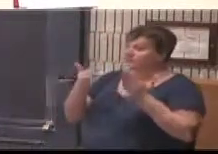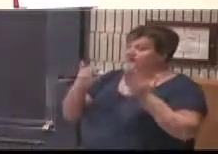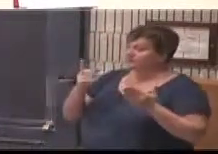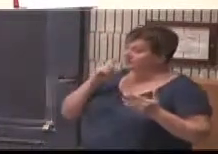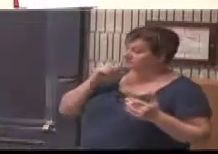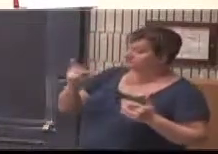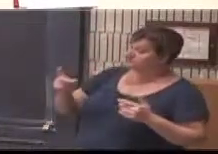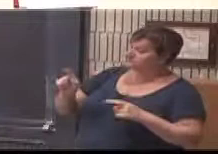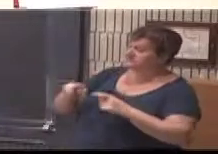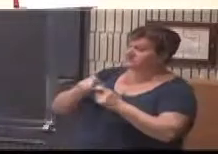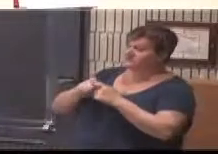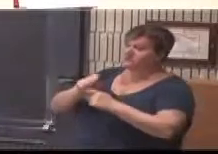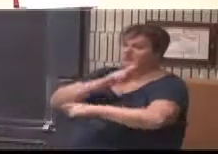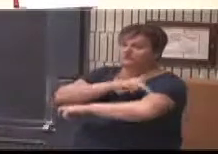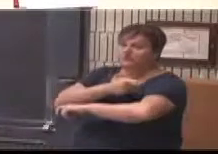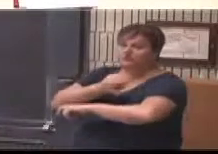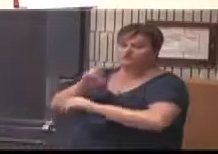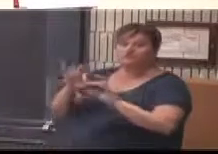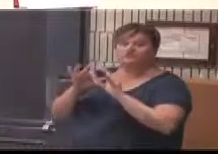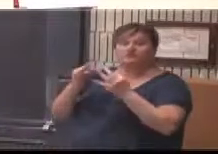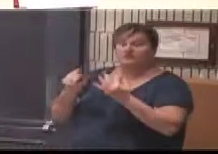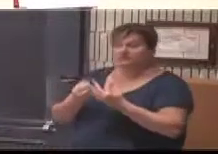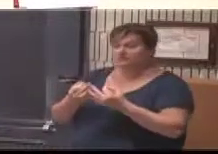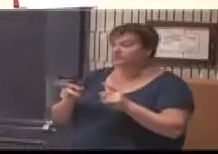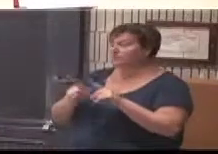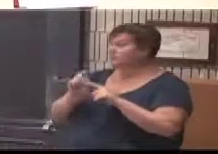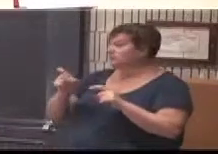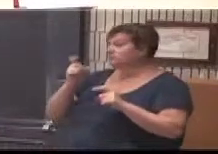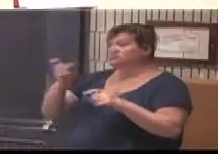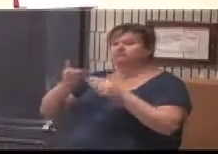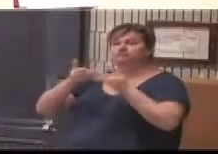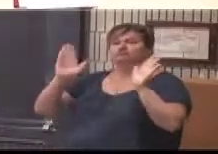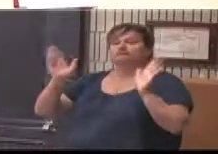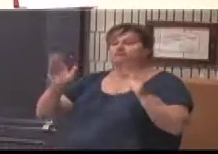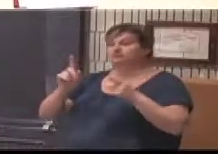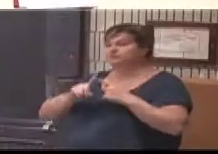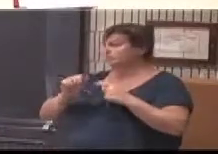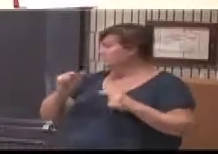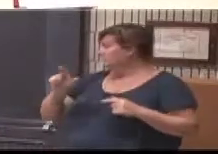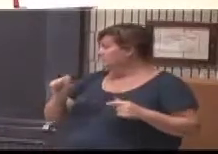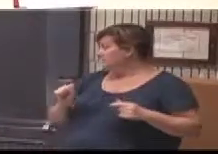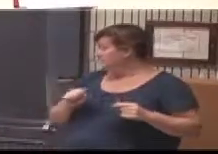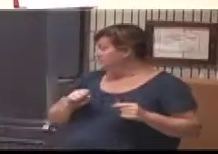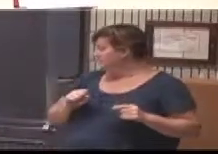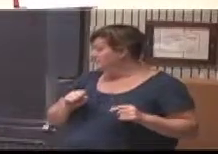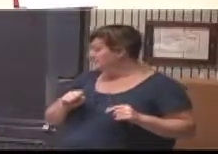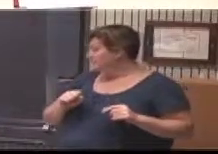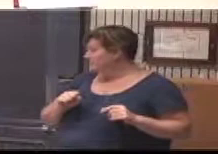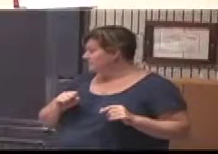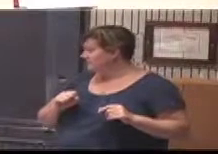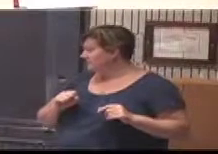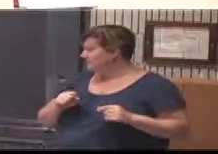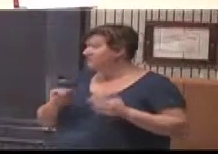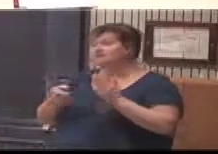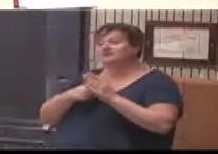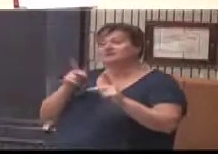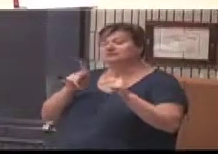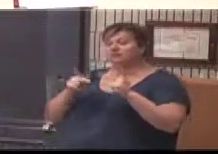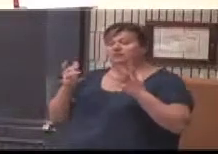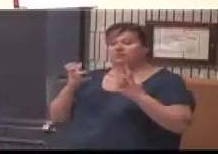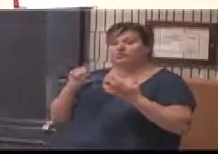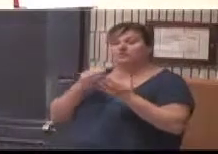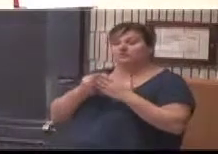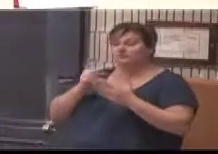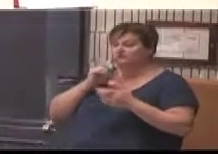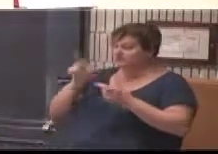particular patient or particular family. You can also donate it just, you know, to write my paycheck. Thank you, I'd like that. Sometimes people want the money to